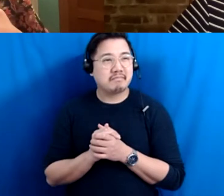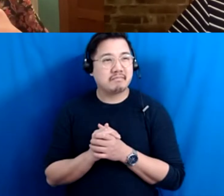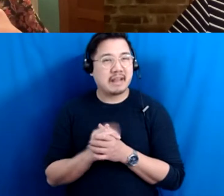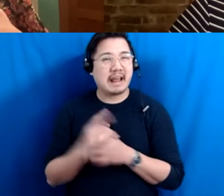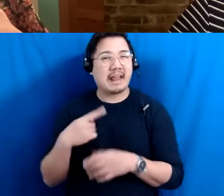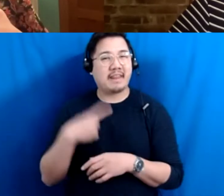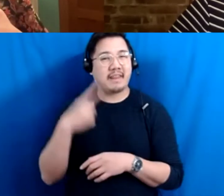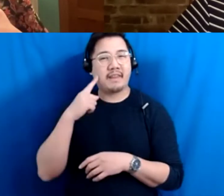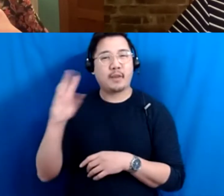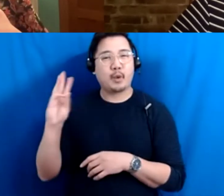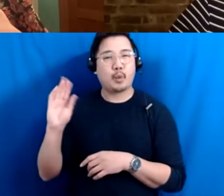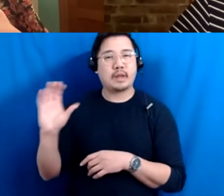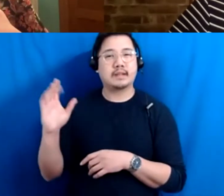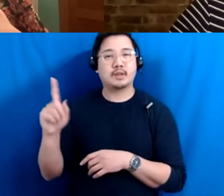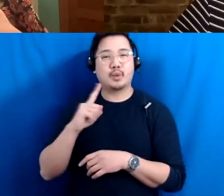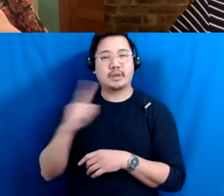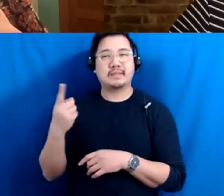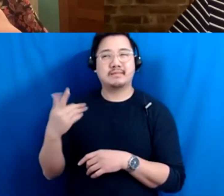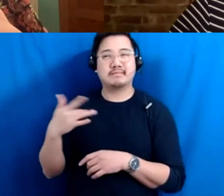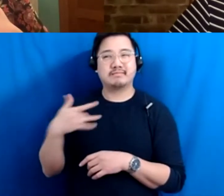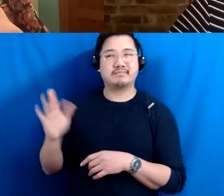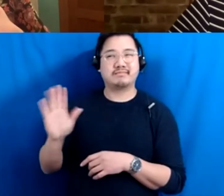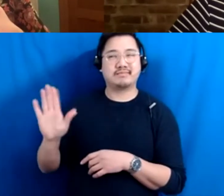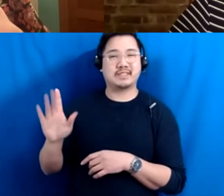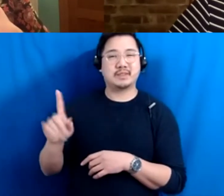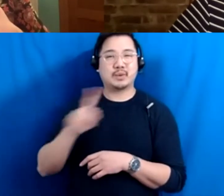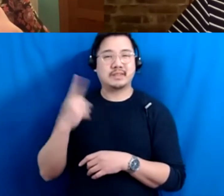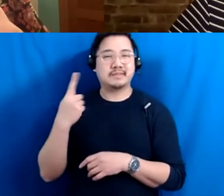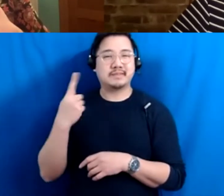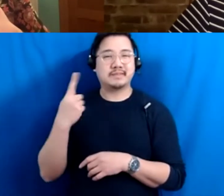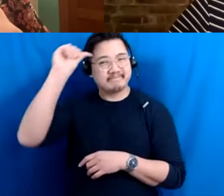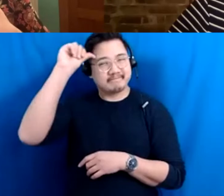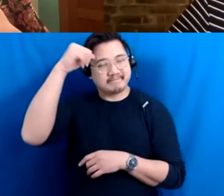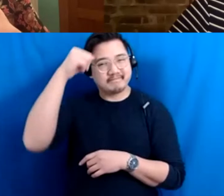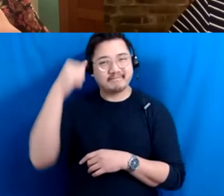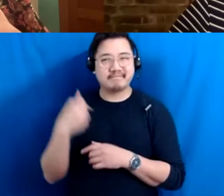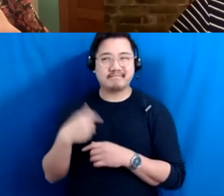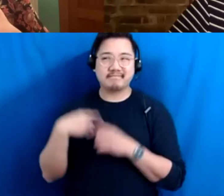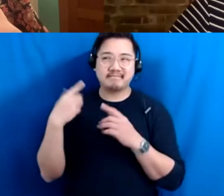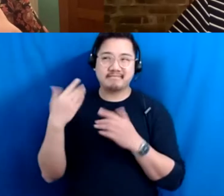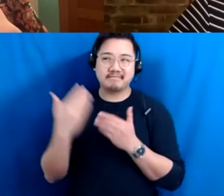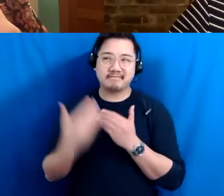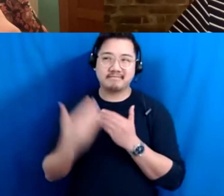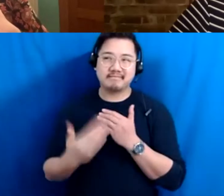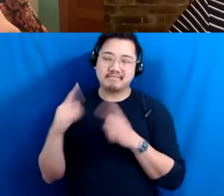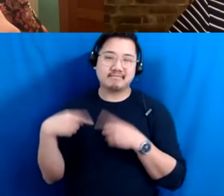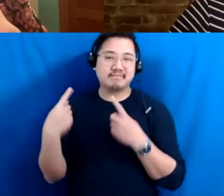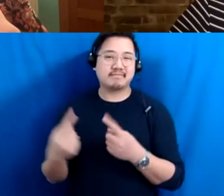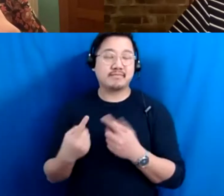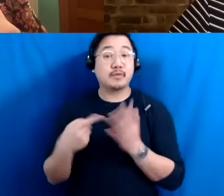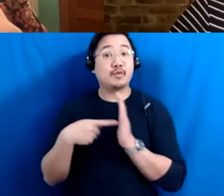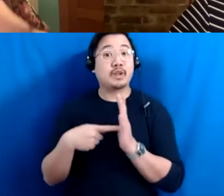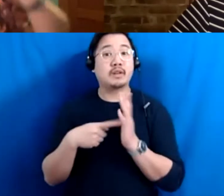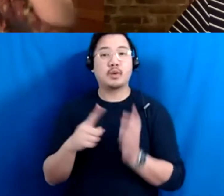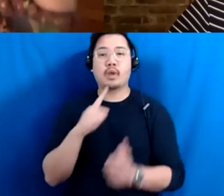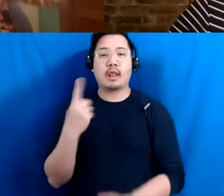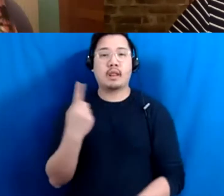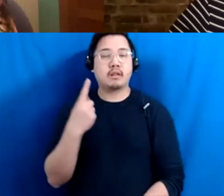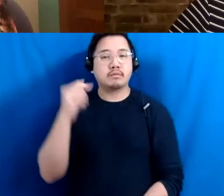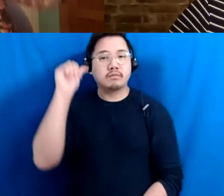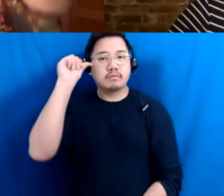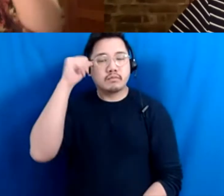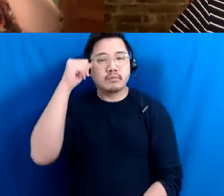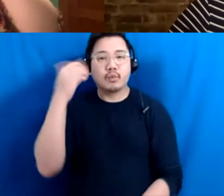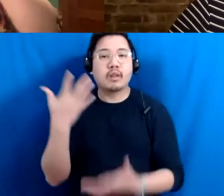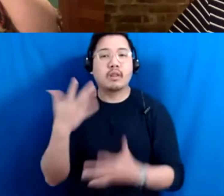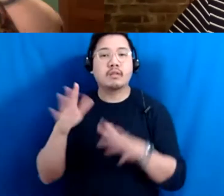me forever, and I wanted to recreate them in the book. The snow was a big thing. I wanted to describe the weather. I wanted to describe